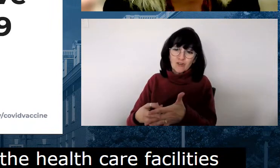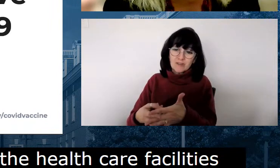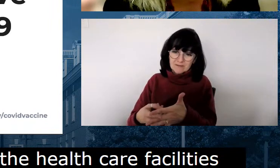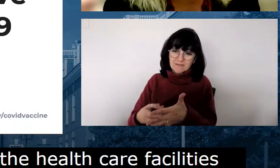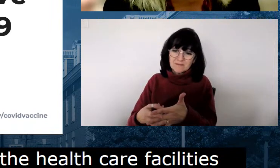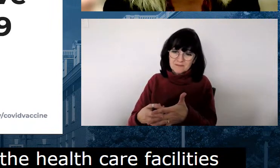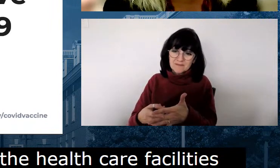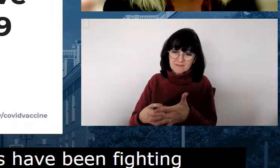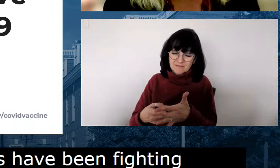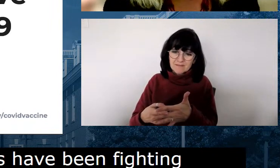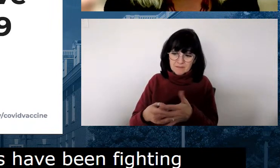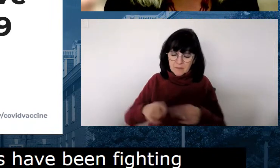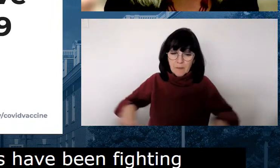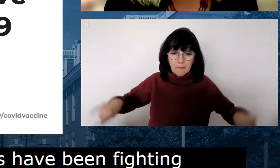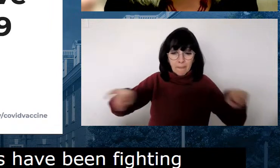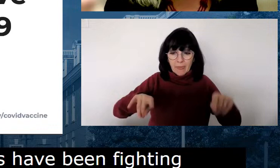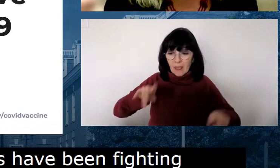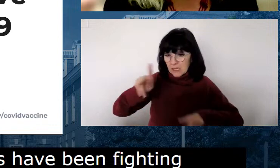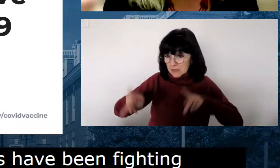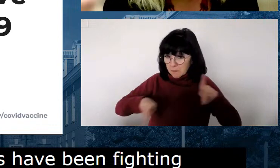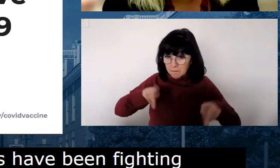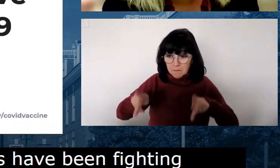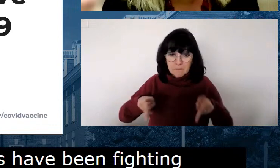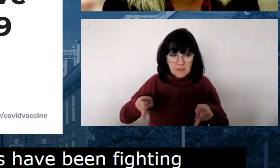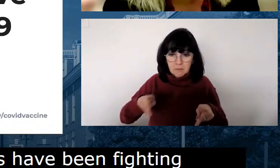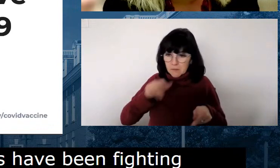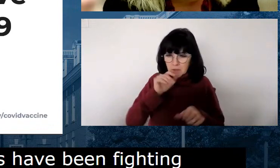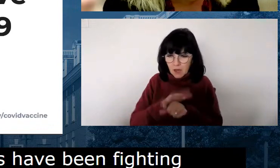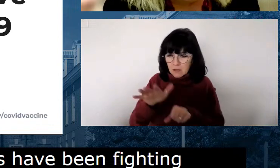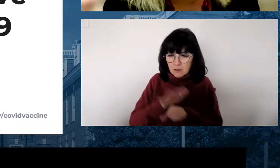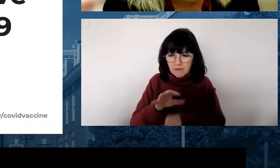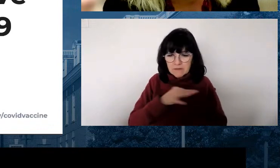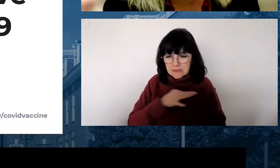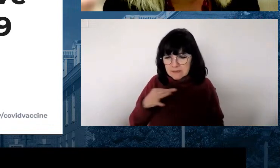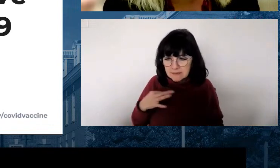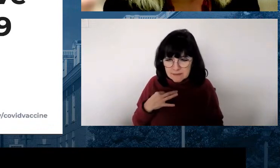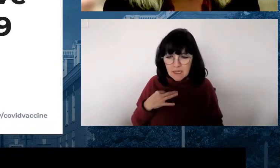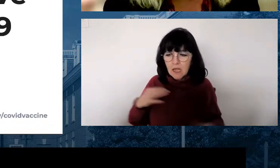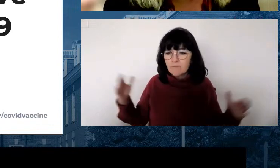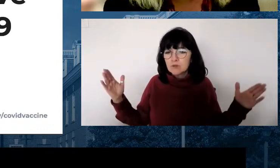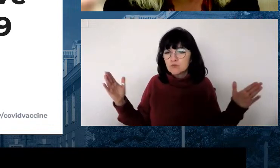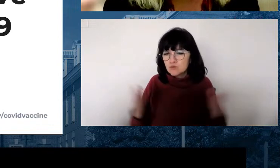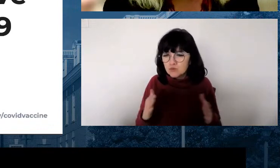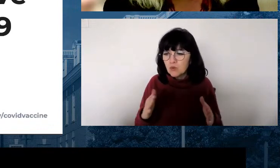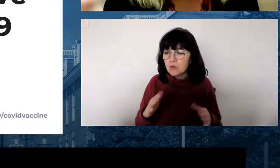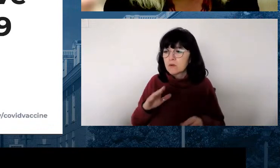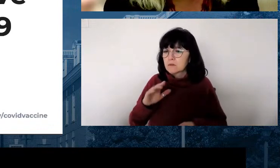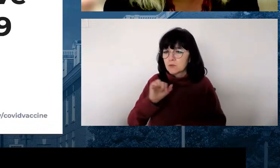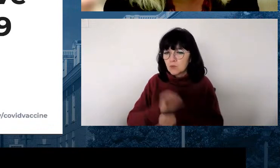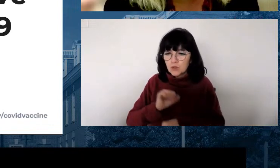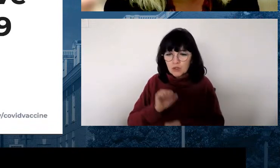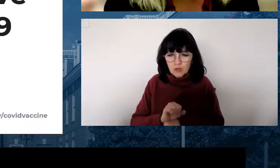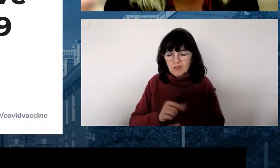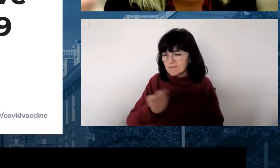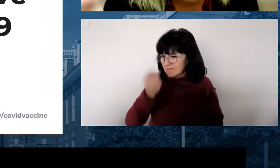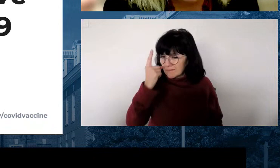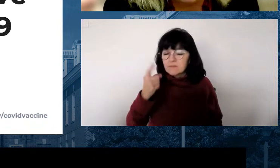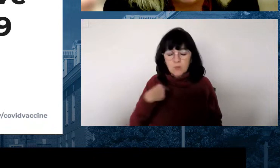Our workforce is experiencing shortages. You're hearing about that nationally. It's no different in the